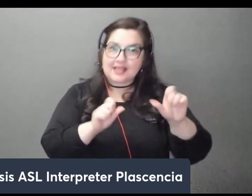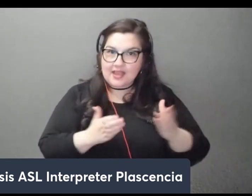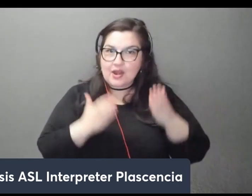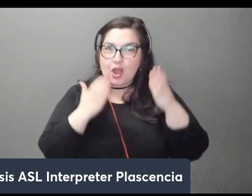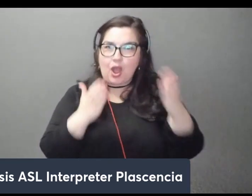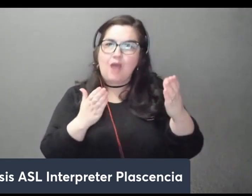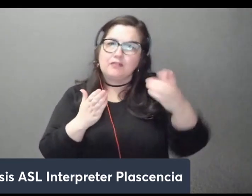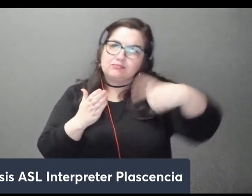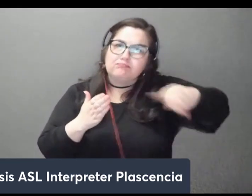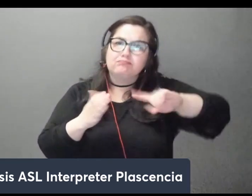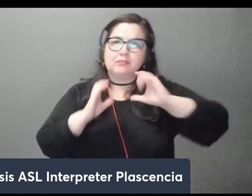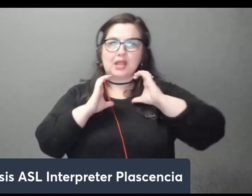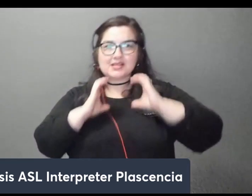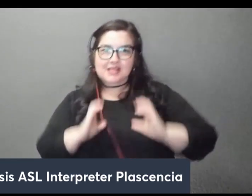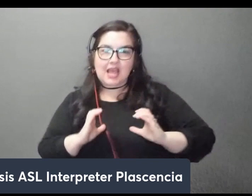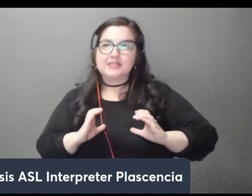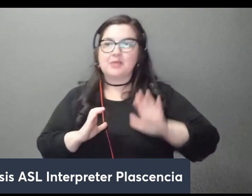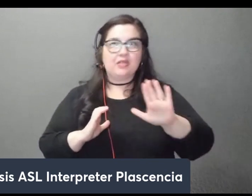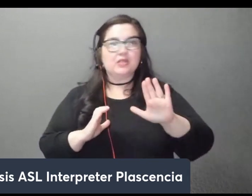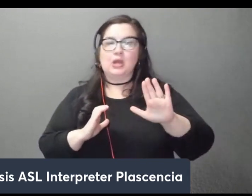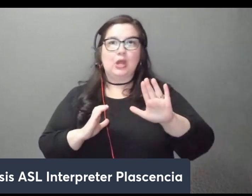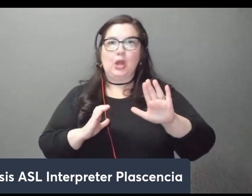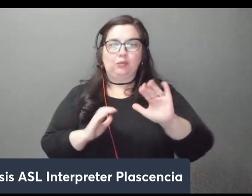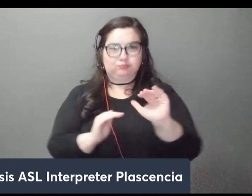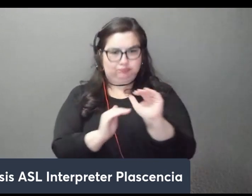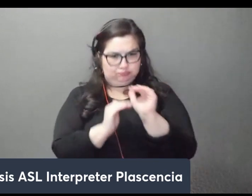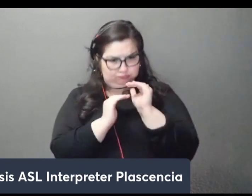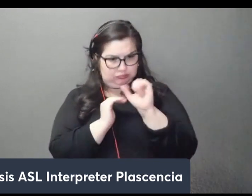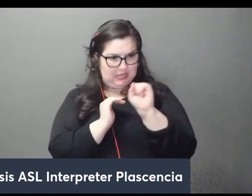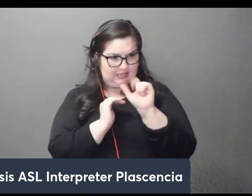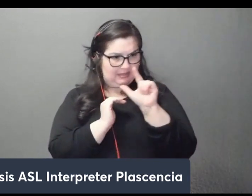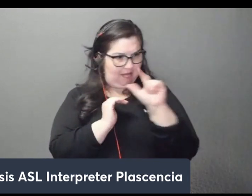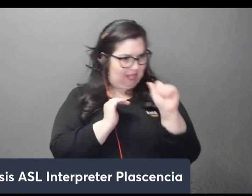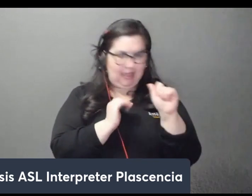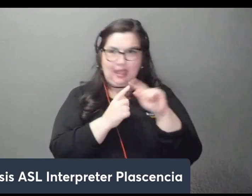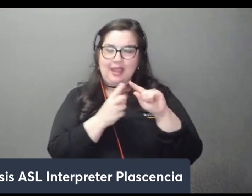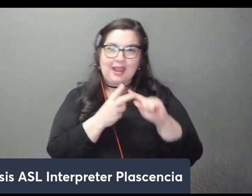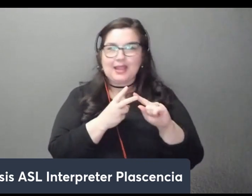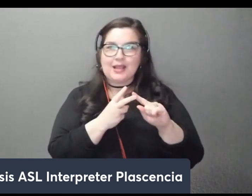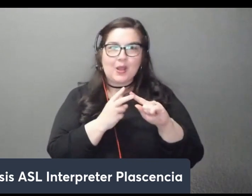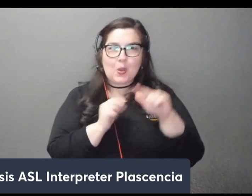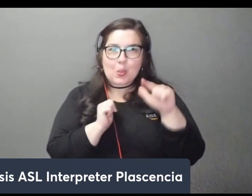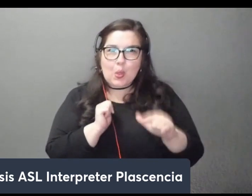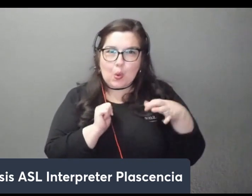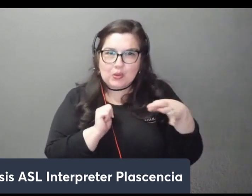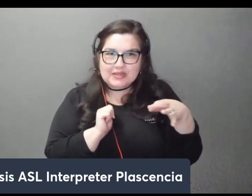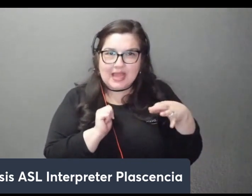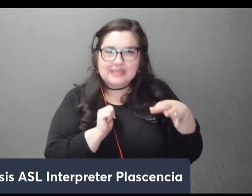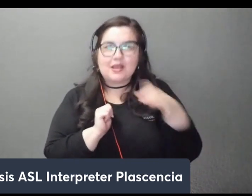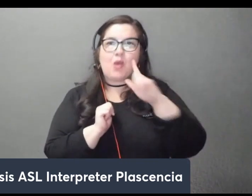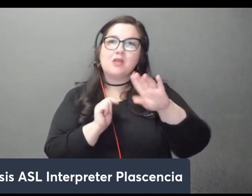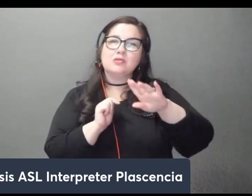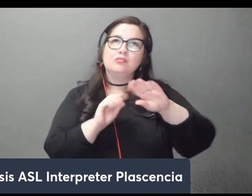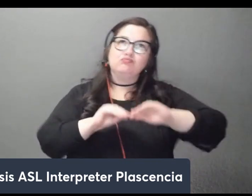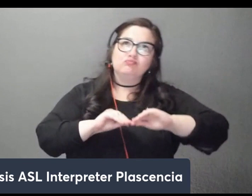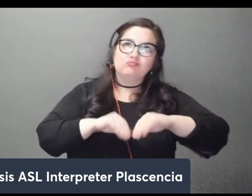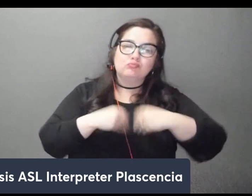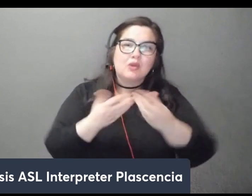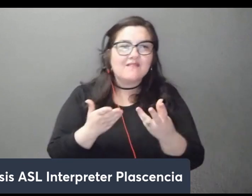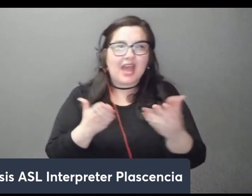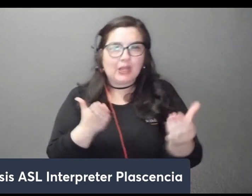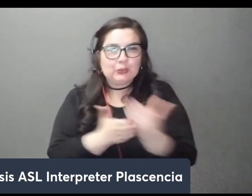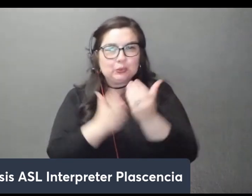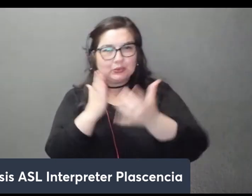meet their very tight SLAs as far as low latency workloads are considered. So wanted to give a glimpse of all the new technology that